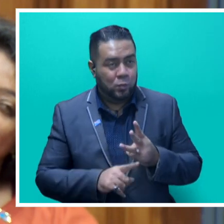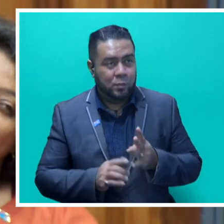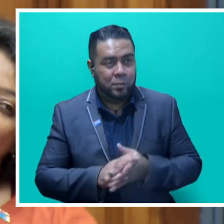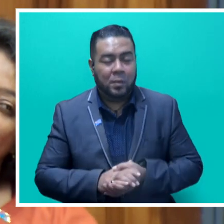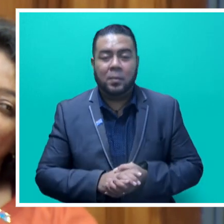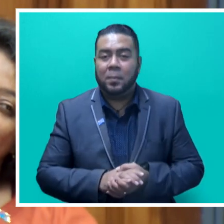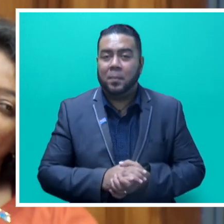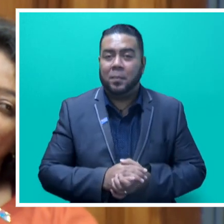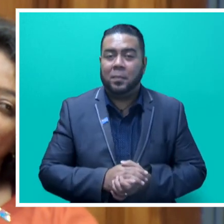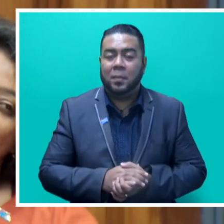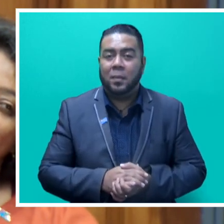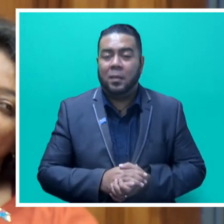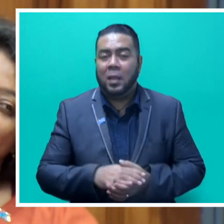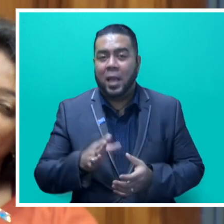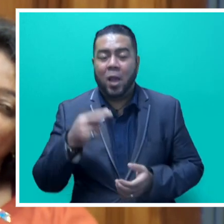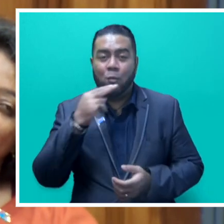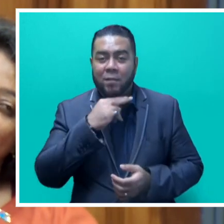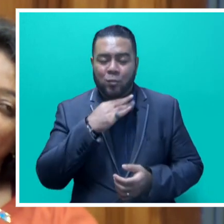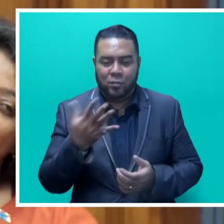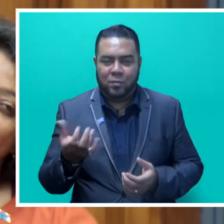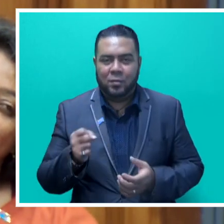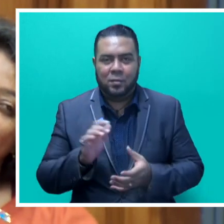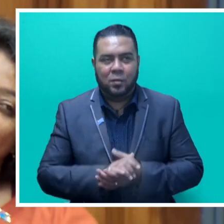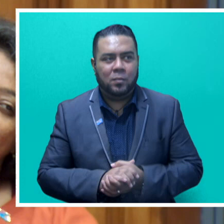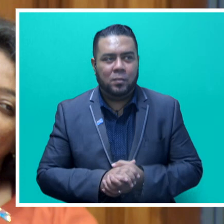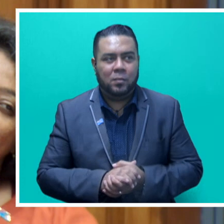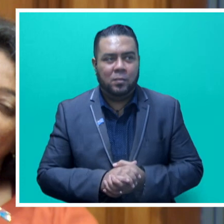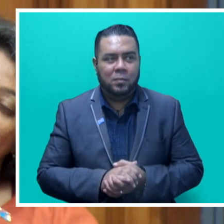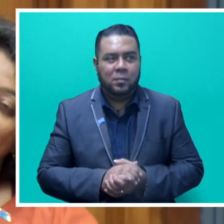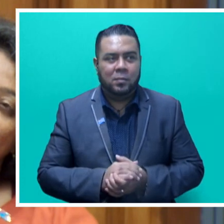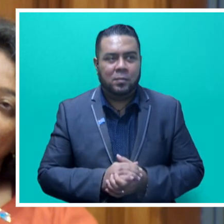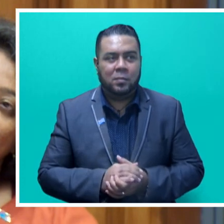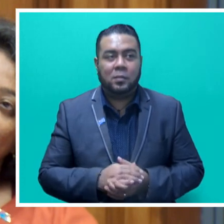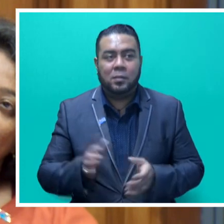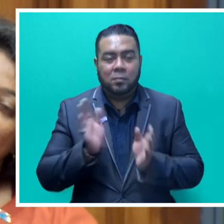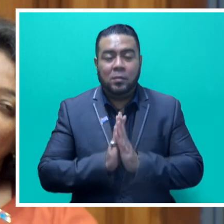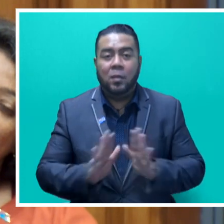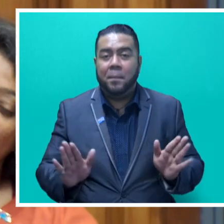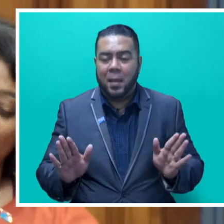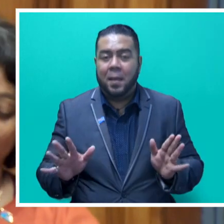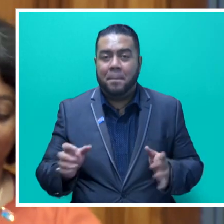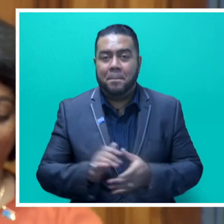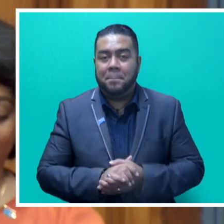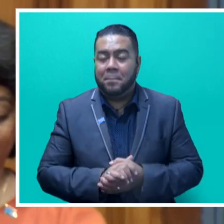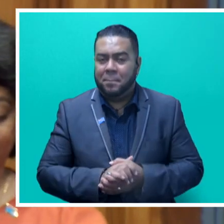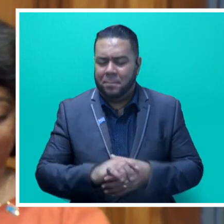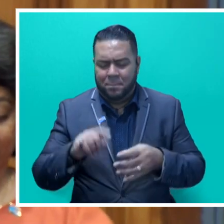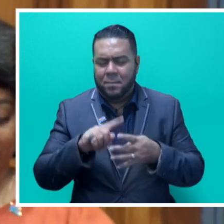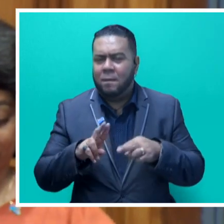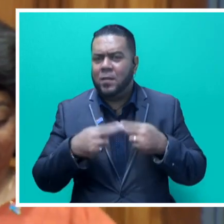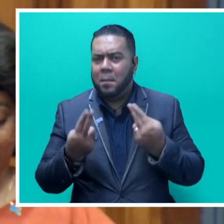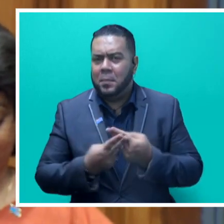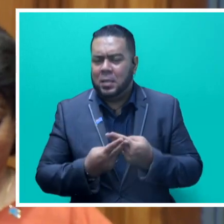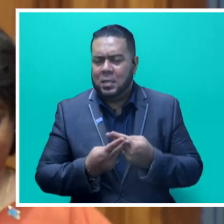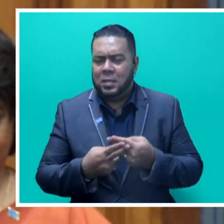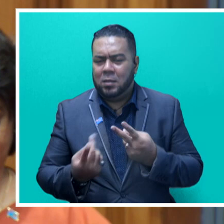Jason, Koya, Sakiasi, and Tulele. The wider extended families of my in-laws, my late siblings, Choeli,